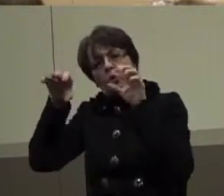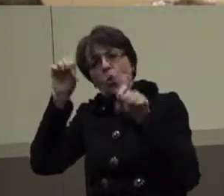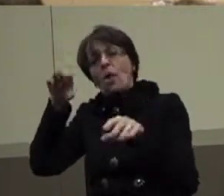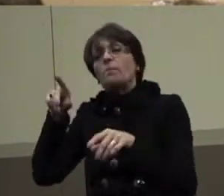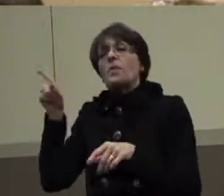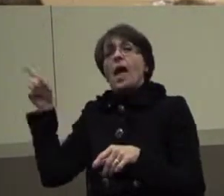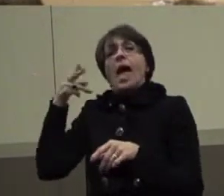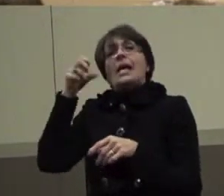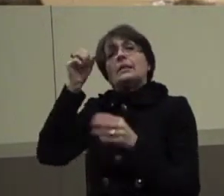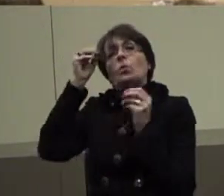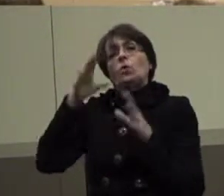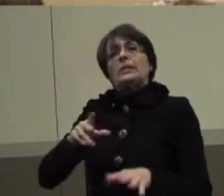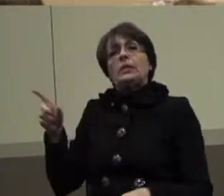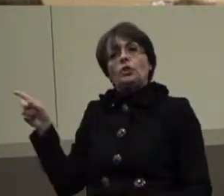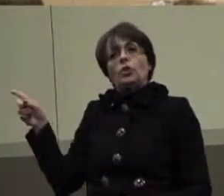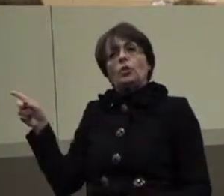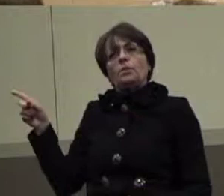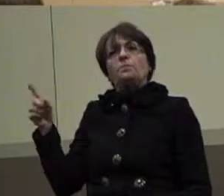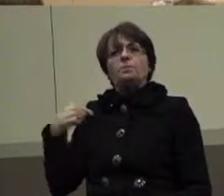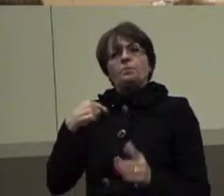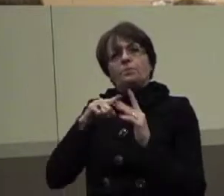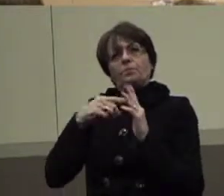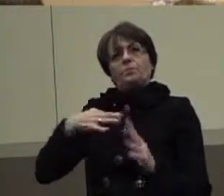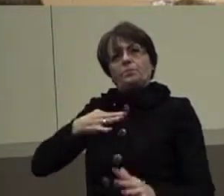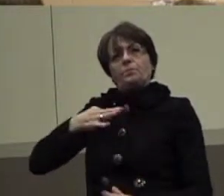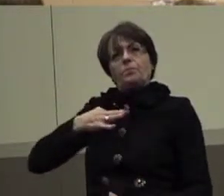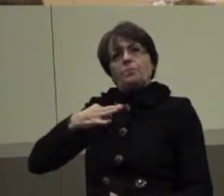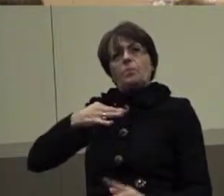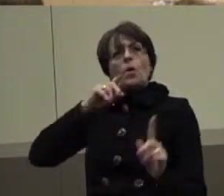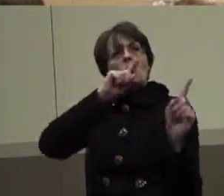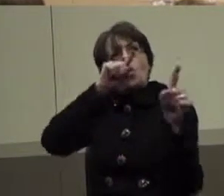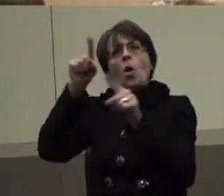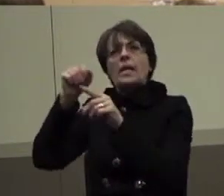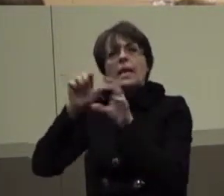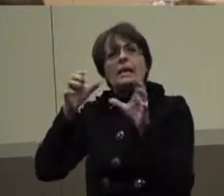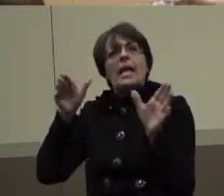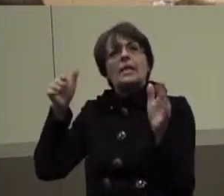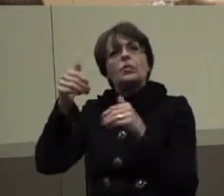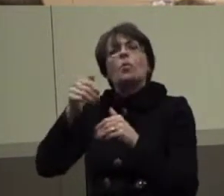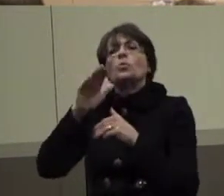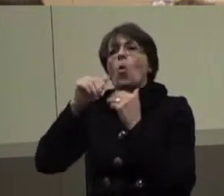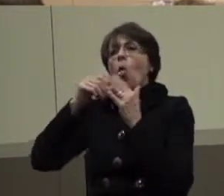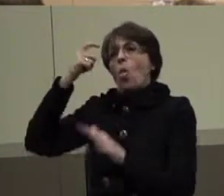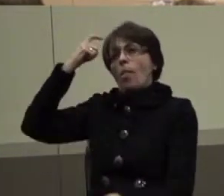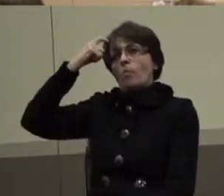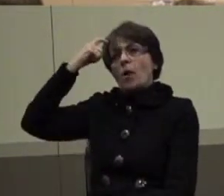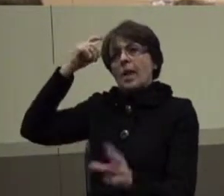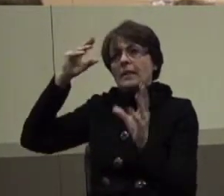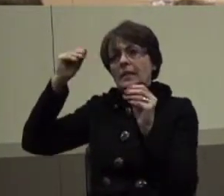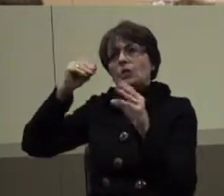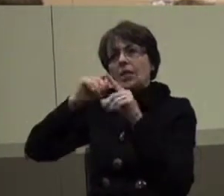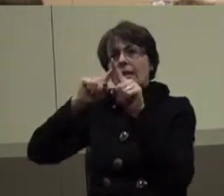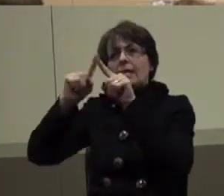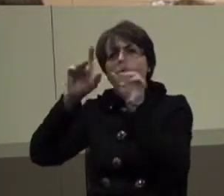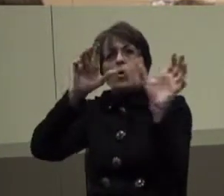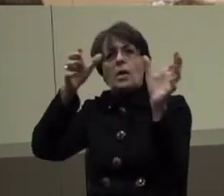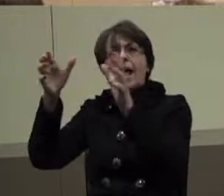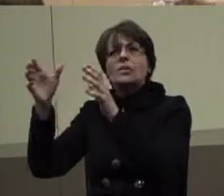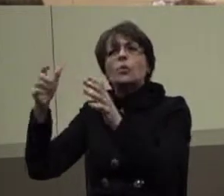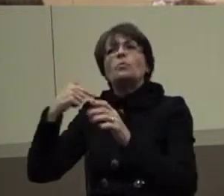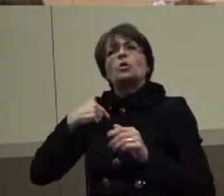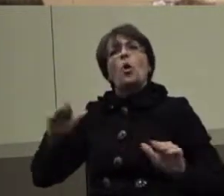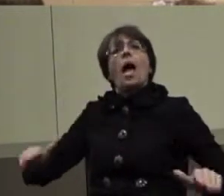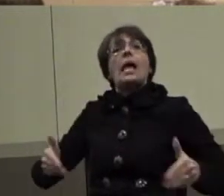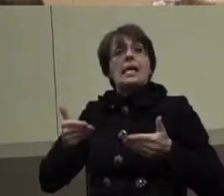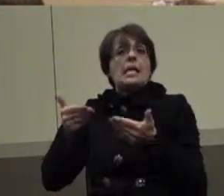have started volunteering and going in classrooms and trying whole brain teaching in different classrooms. So I'm the one to introduce